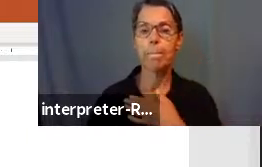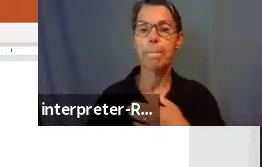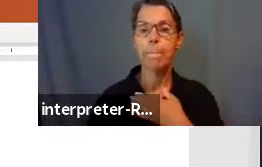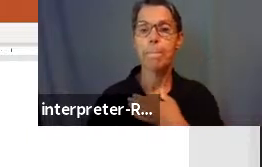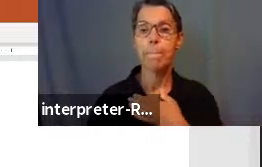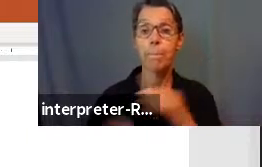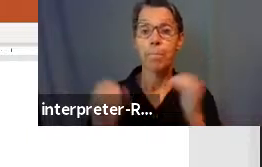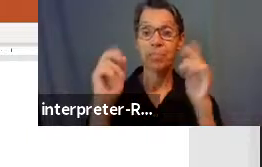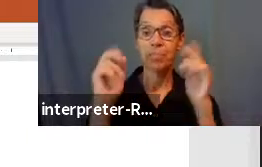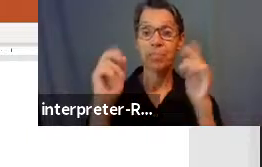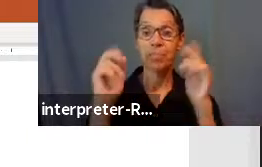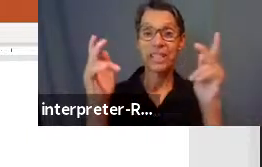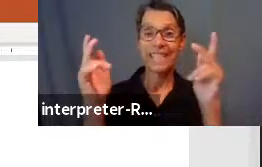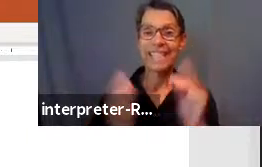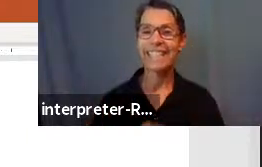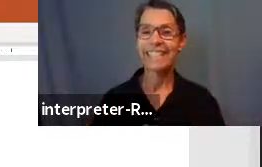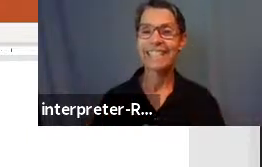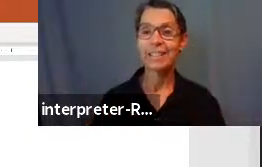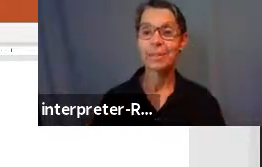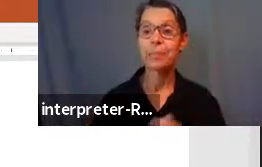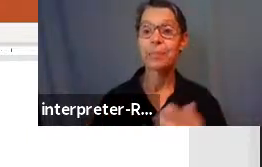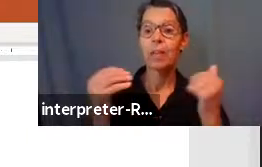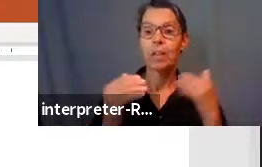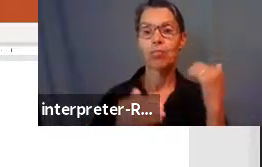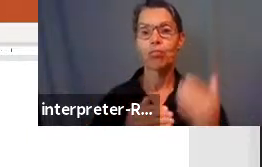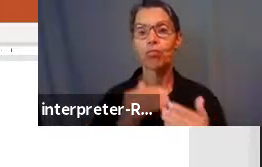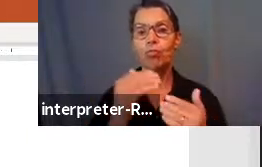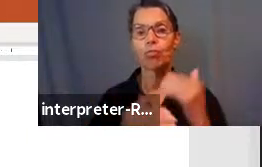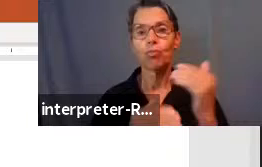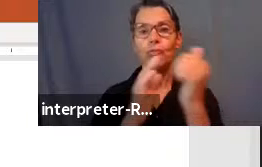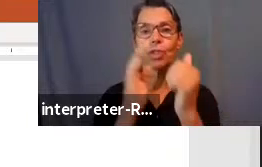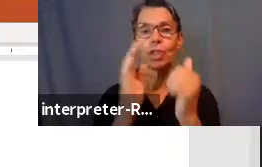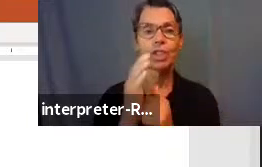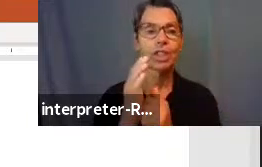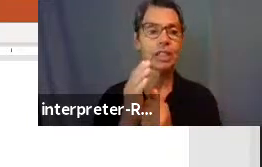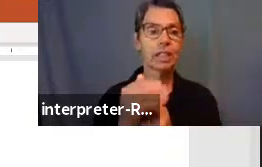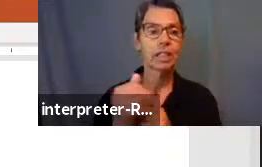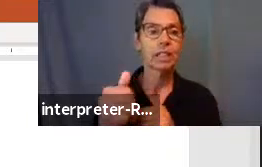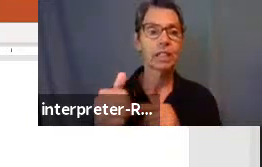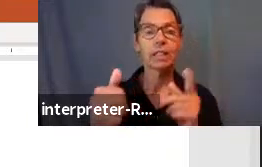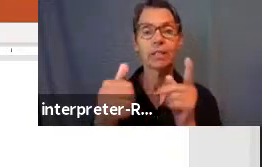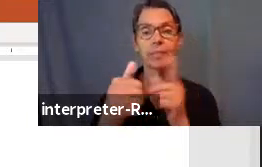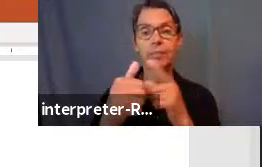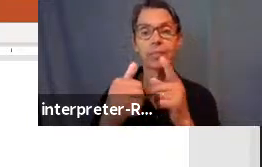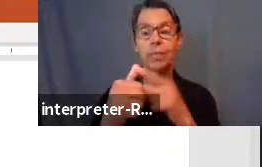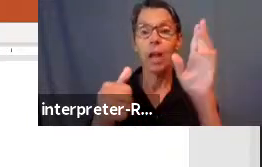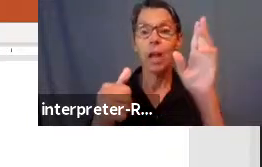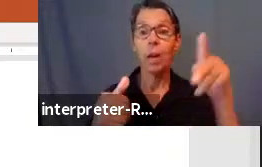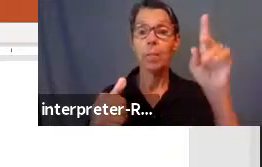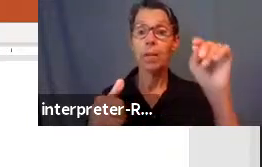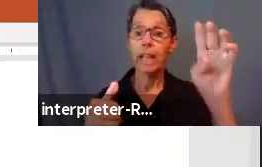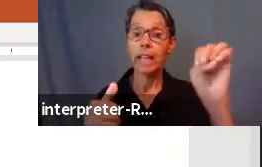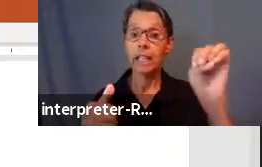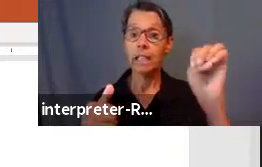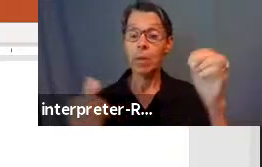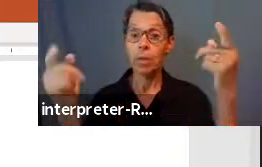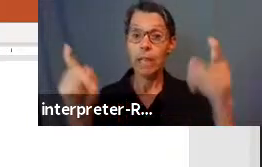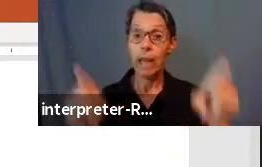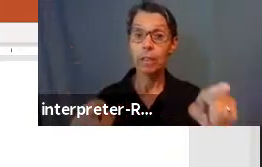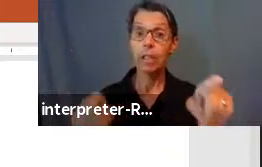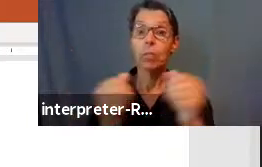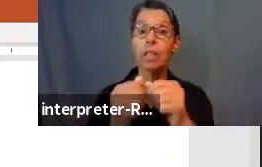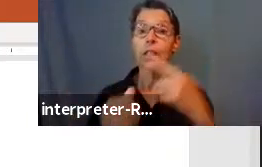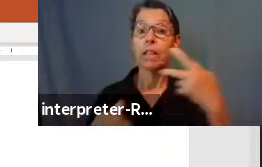Okay, so I just wanted to run through the agenda for today. So I'm going to start out with the usual update on the state of vaccination in